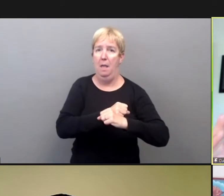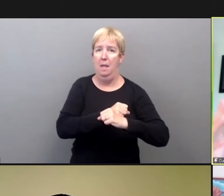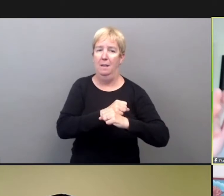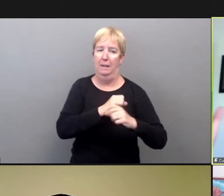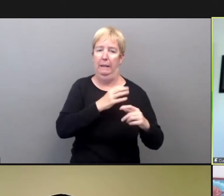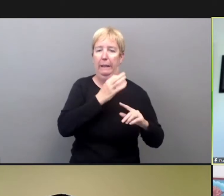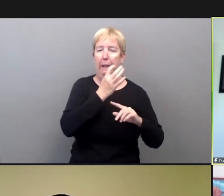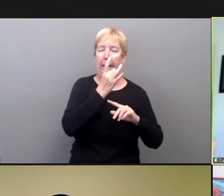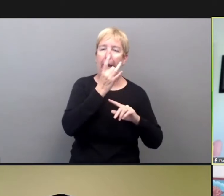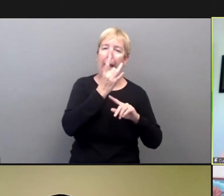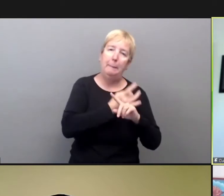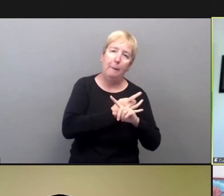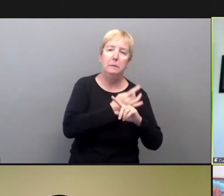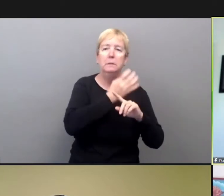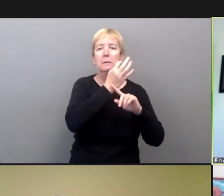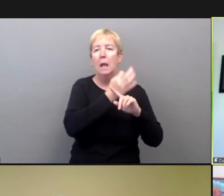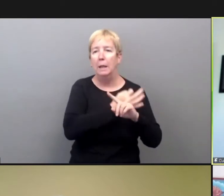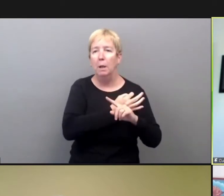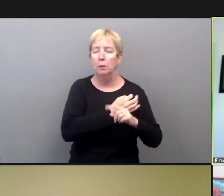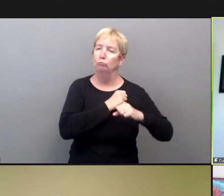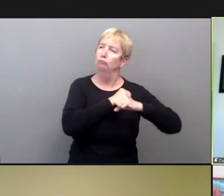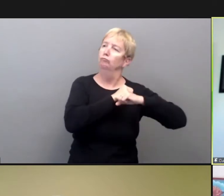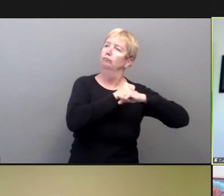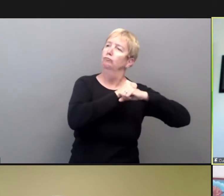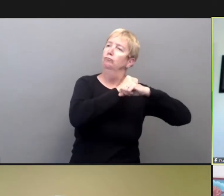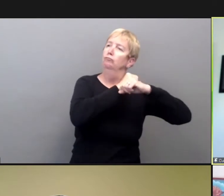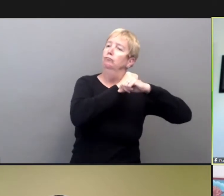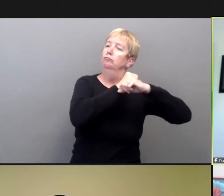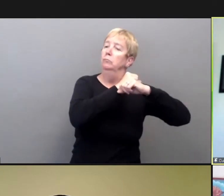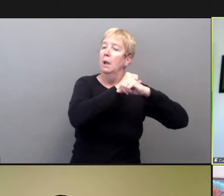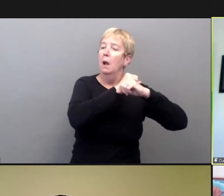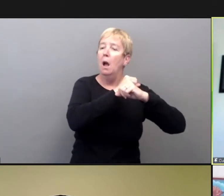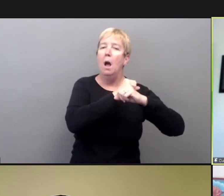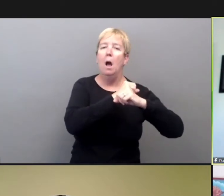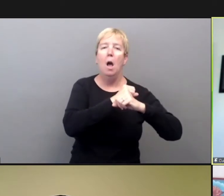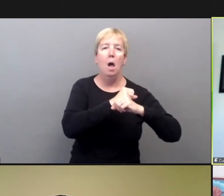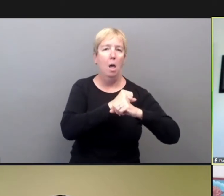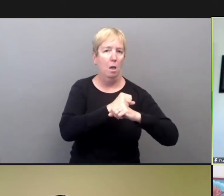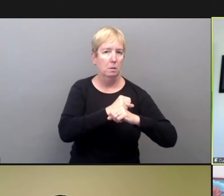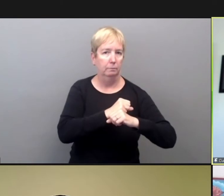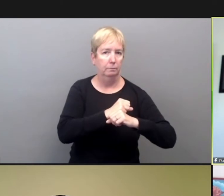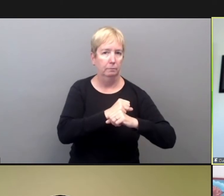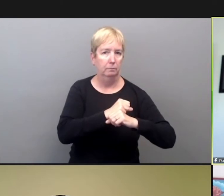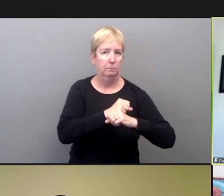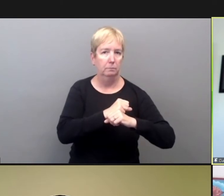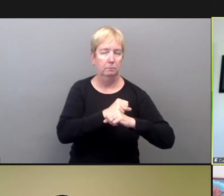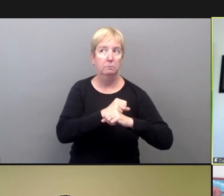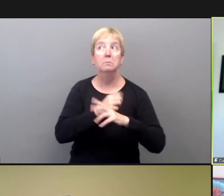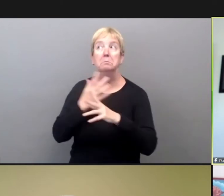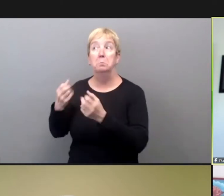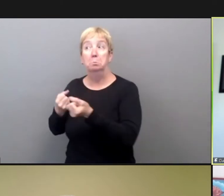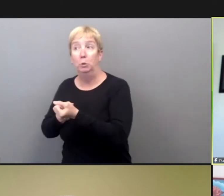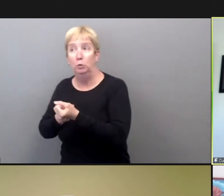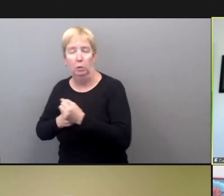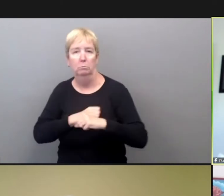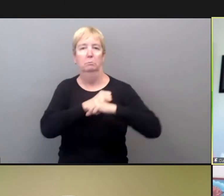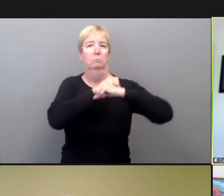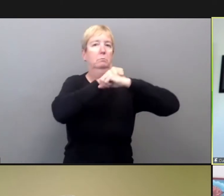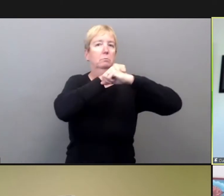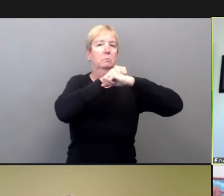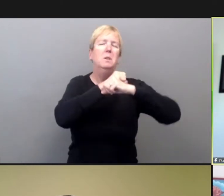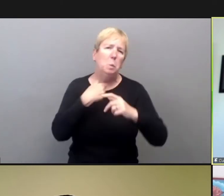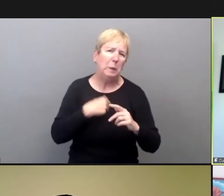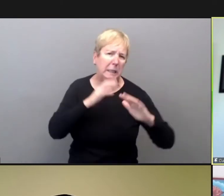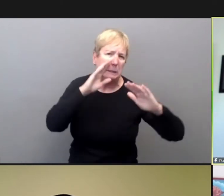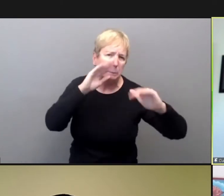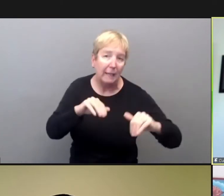period where maybe where a booster is needed. And so we'd expect to see, if